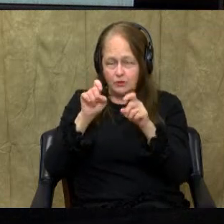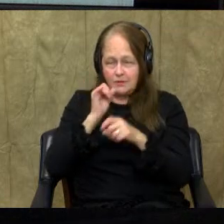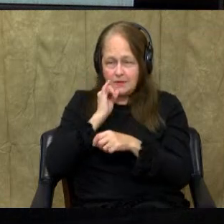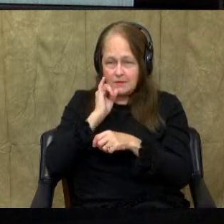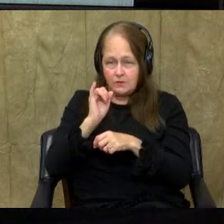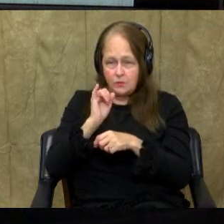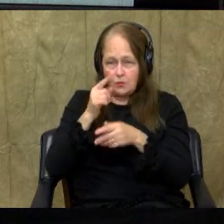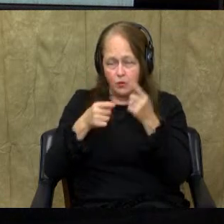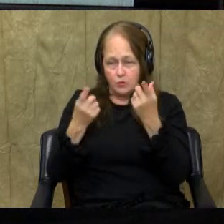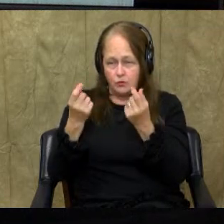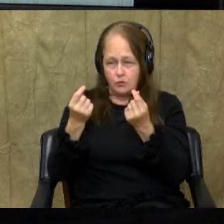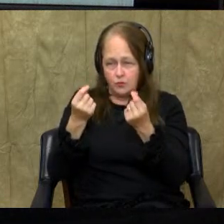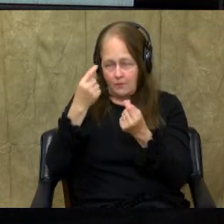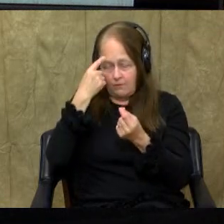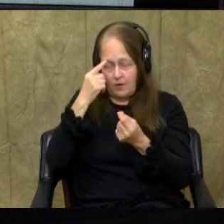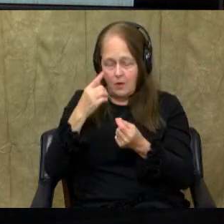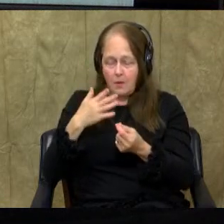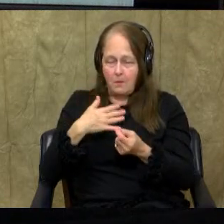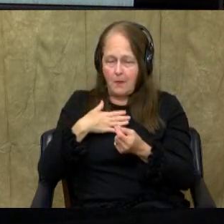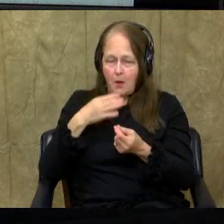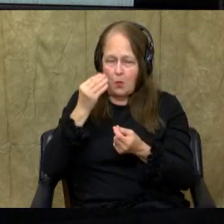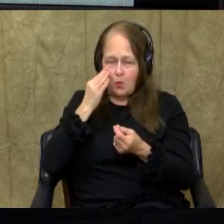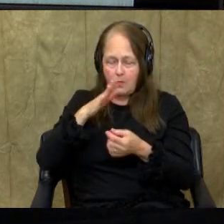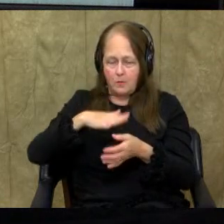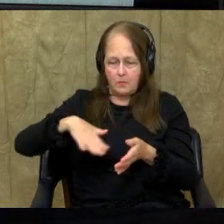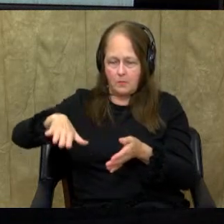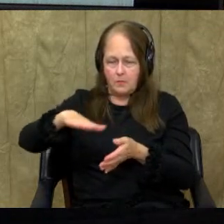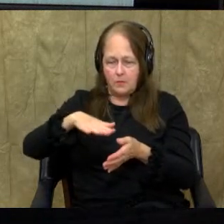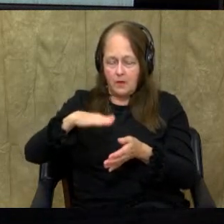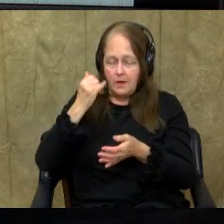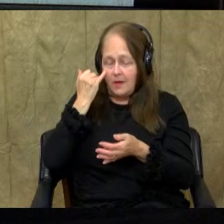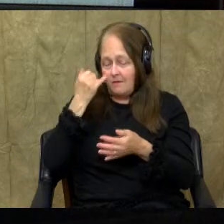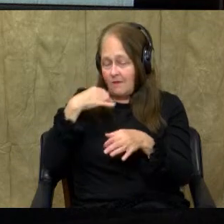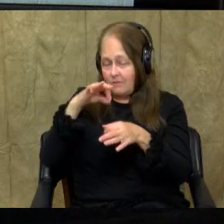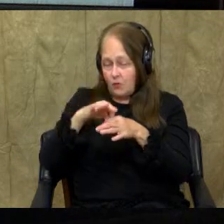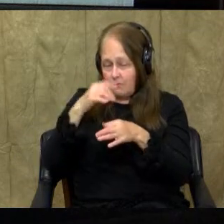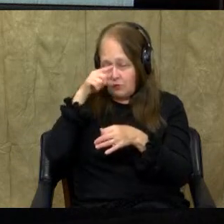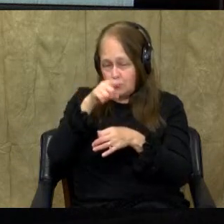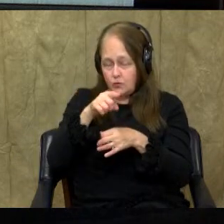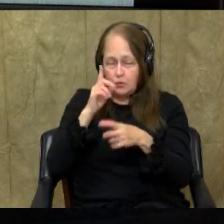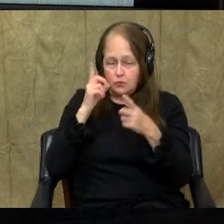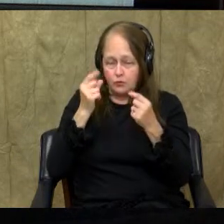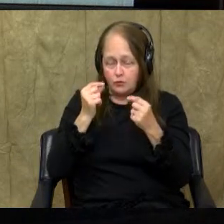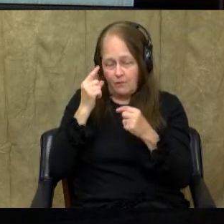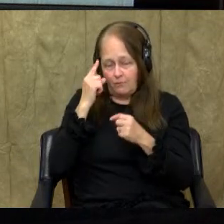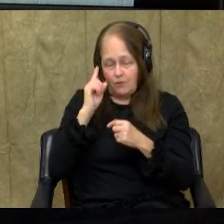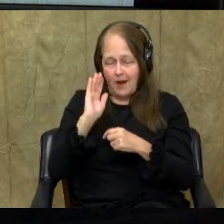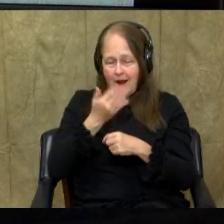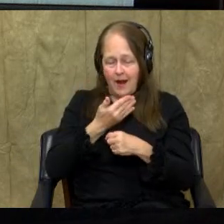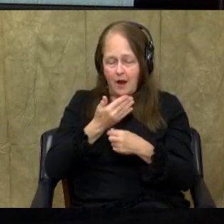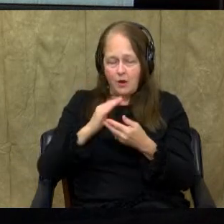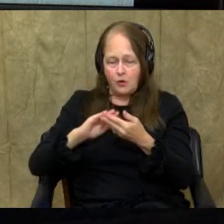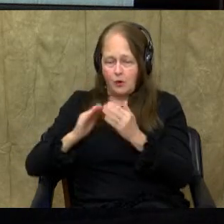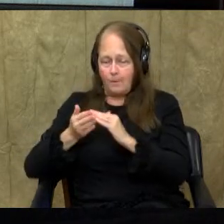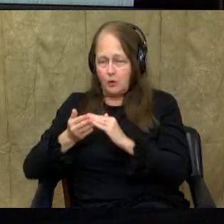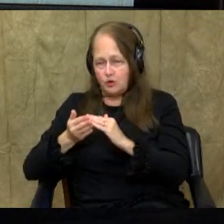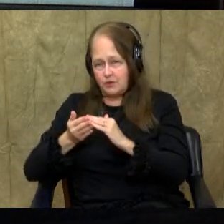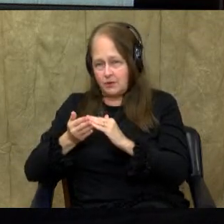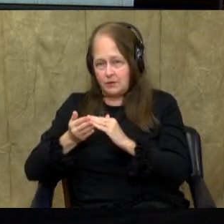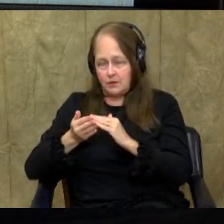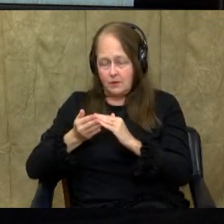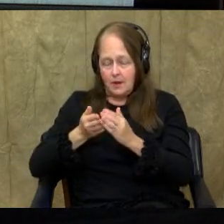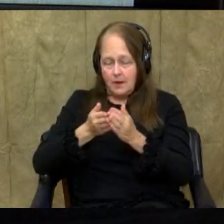way. Now, that's where we get the words critic, criticize, and critical. So just as a FYI, that's